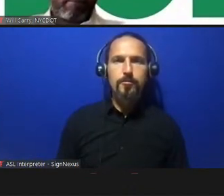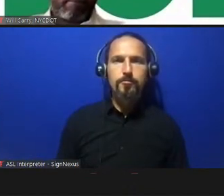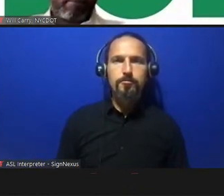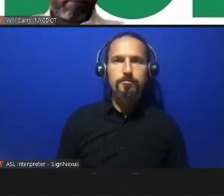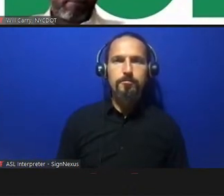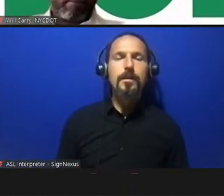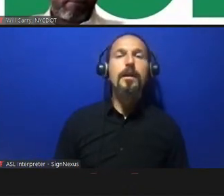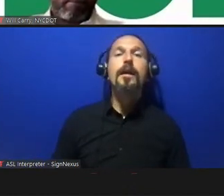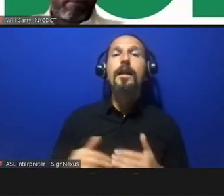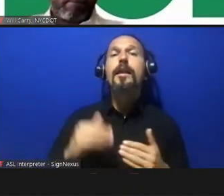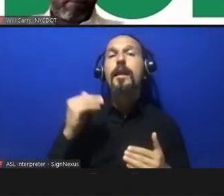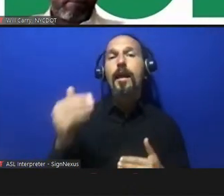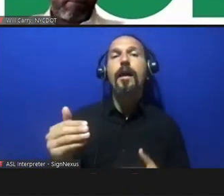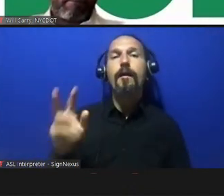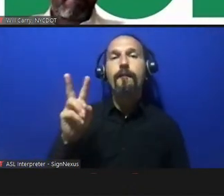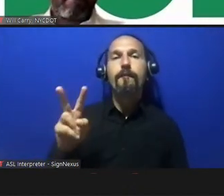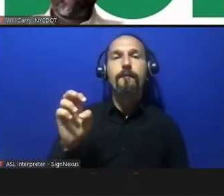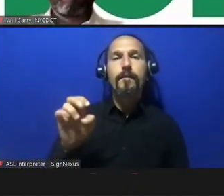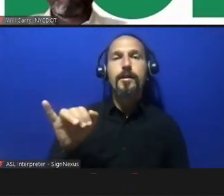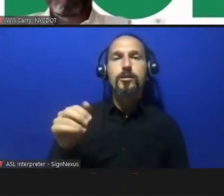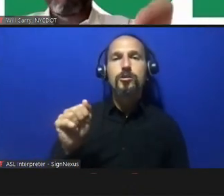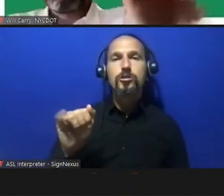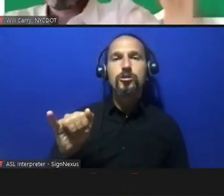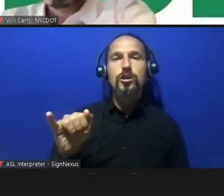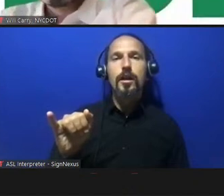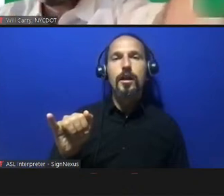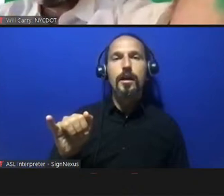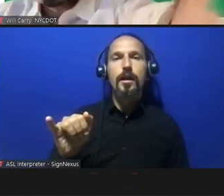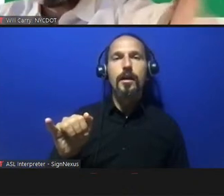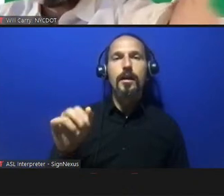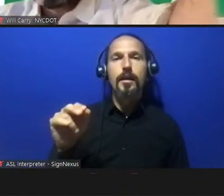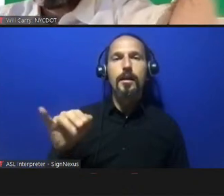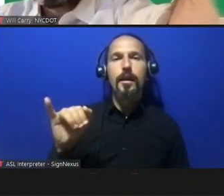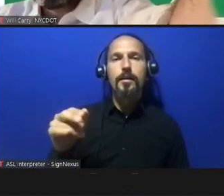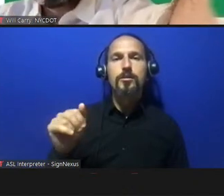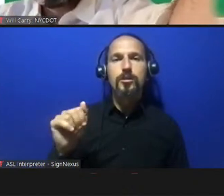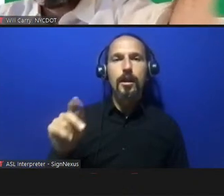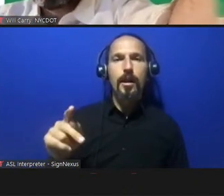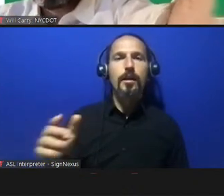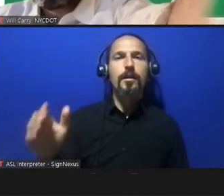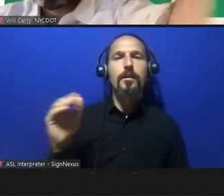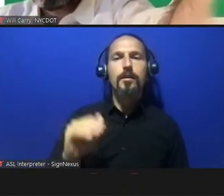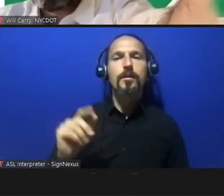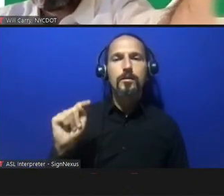the next speaker is vijay nayak followed by tobias russo